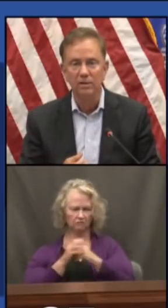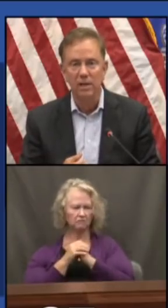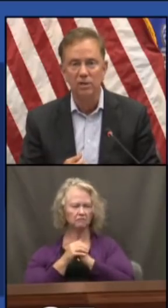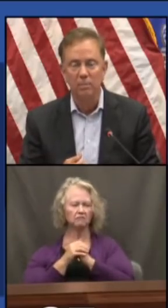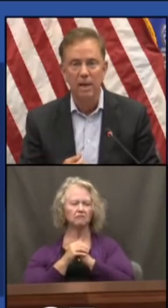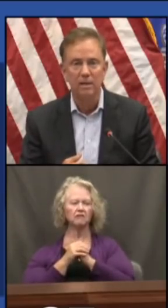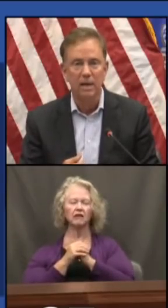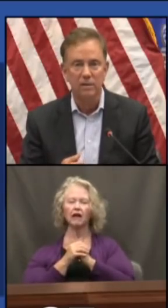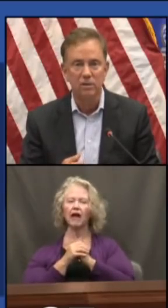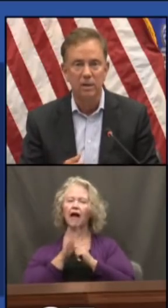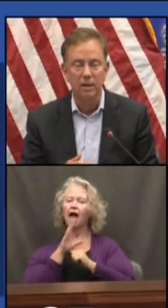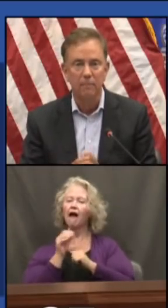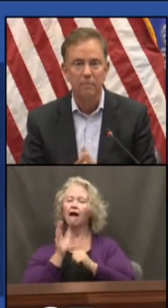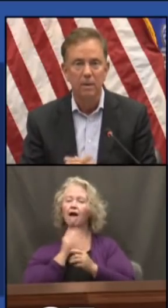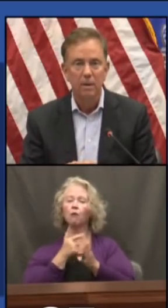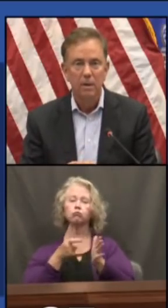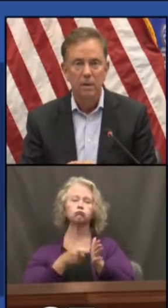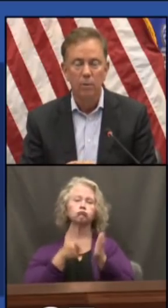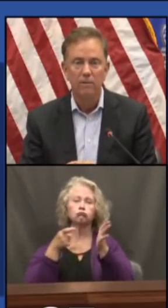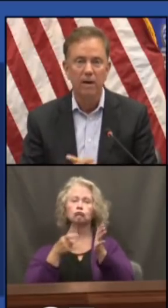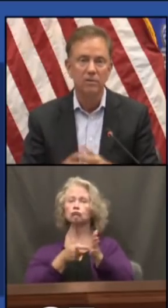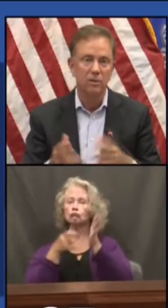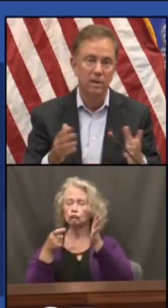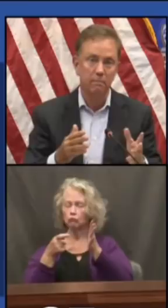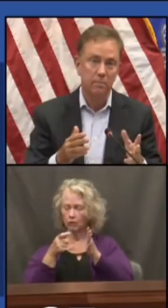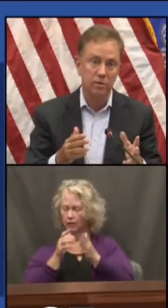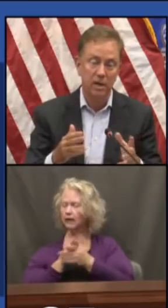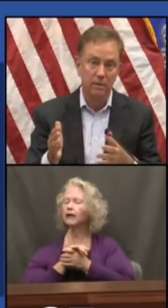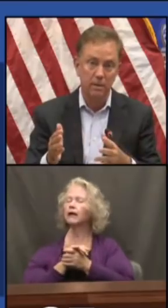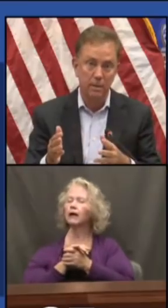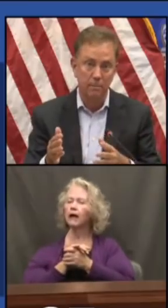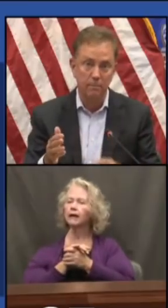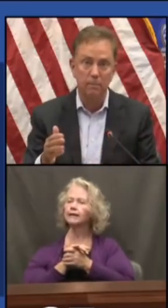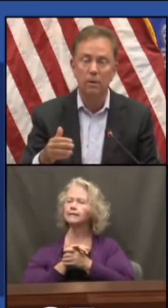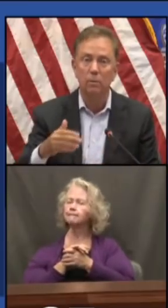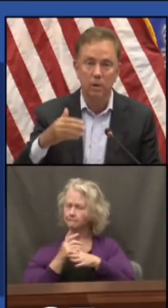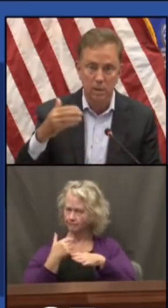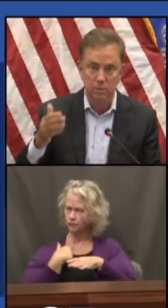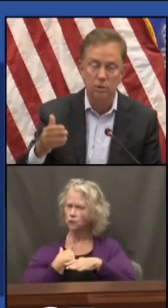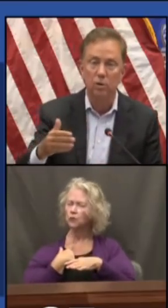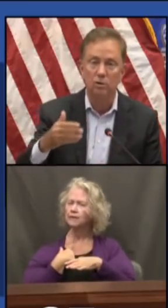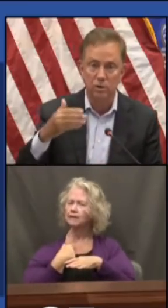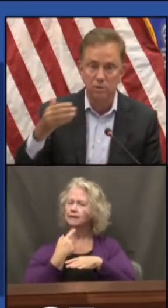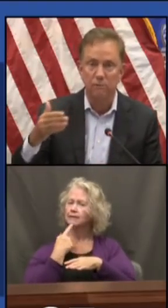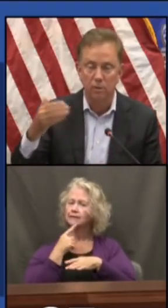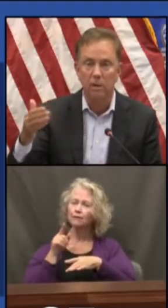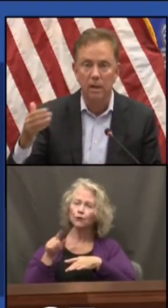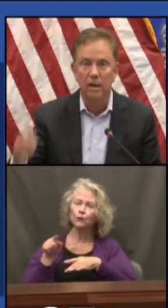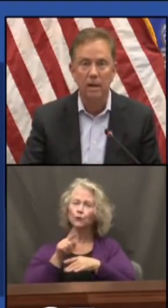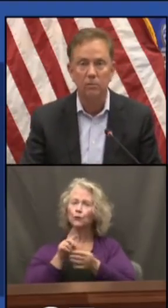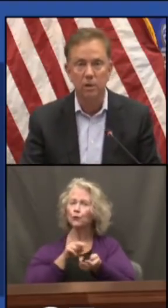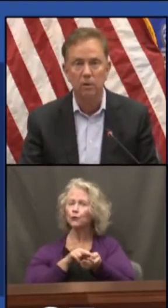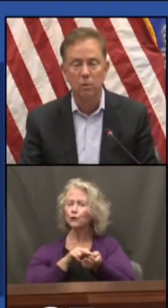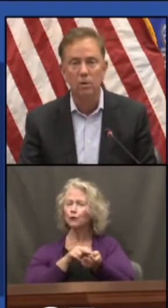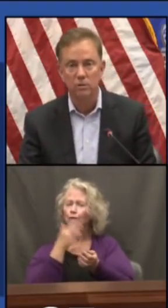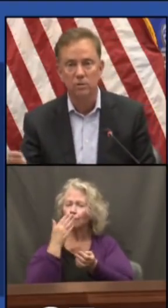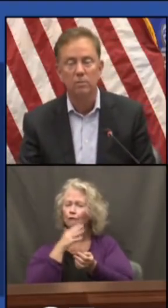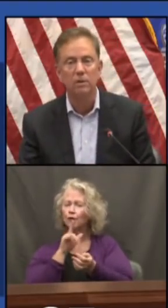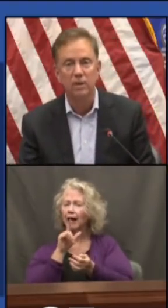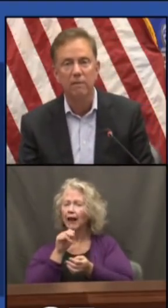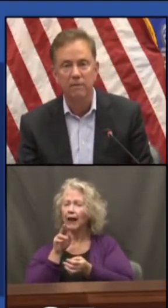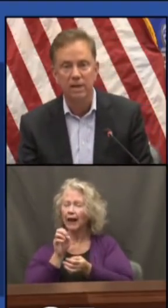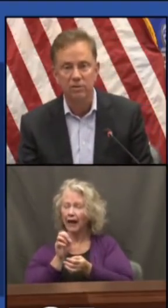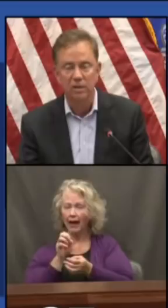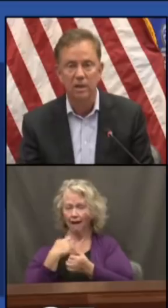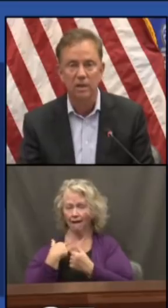the vaccination mandates. We've obviously said, when it comes to nurses and frontline healthcare workers, you